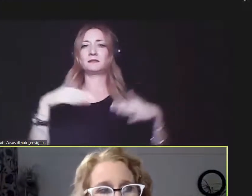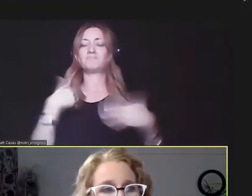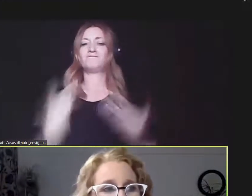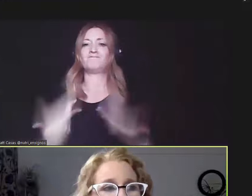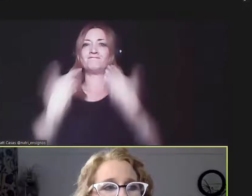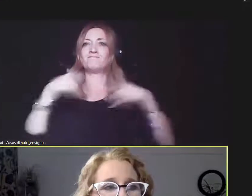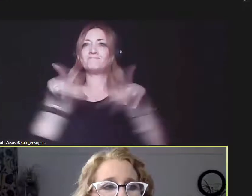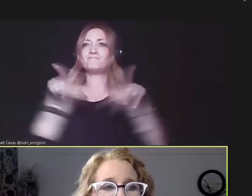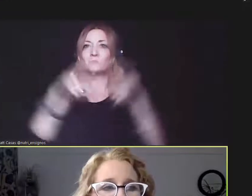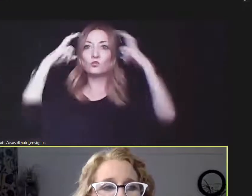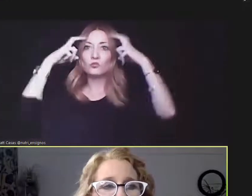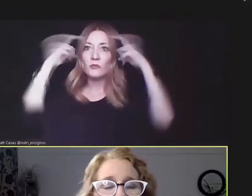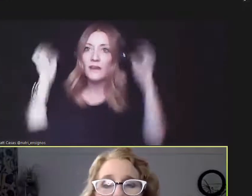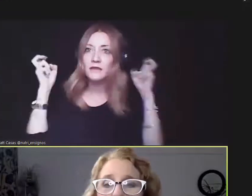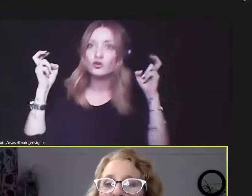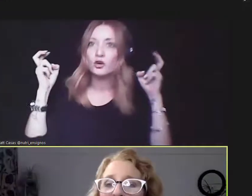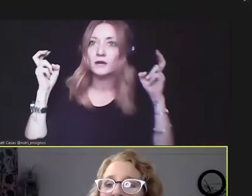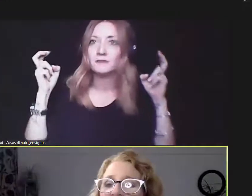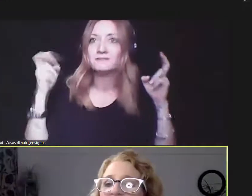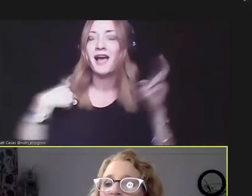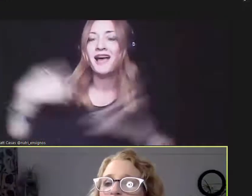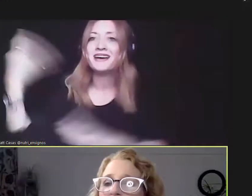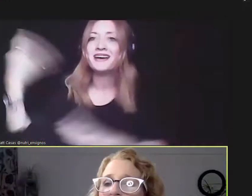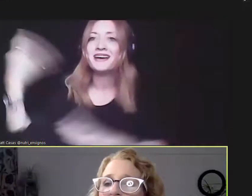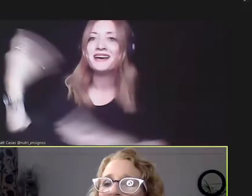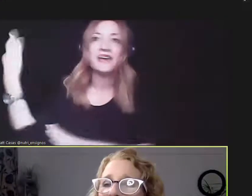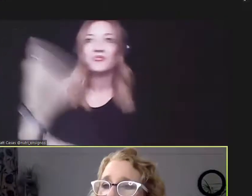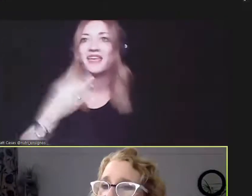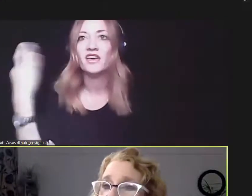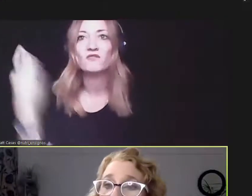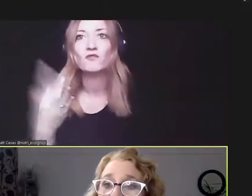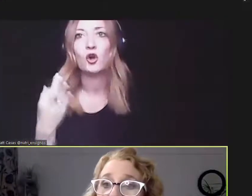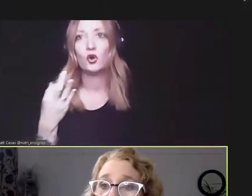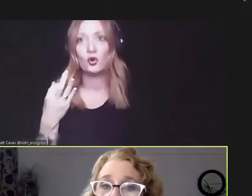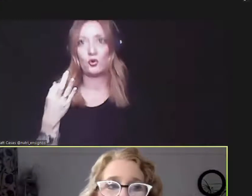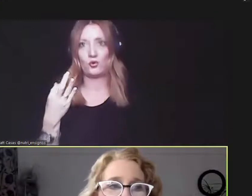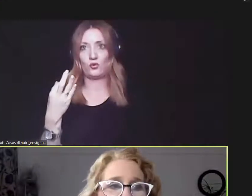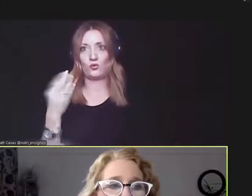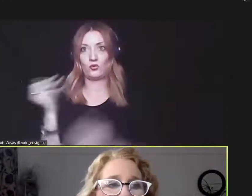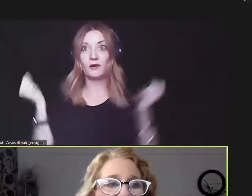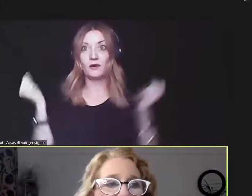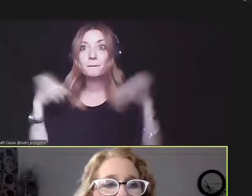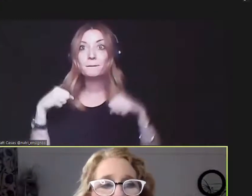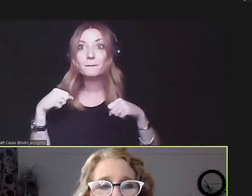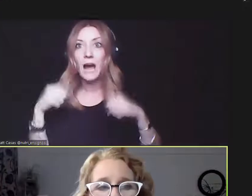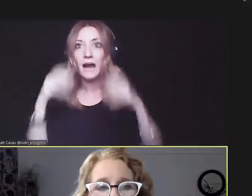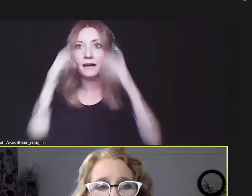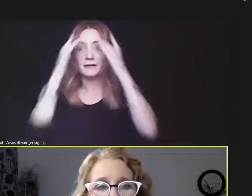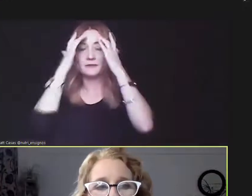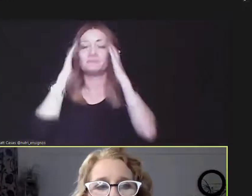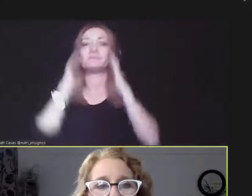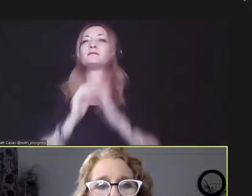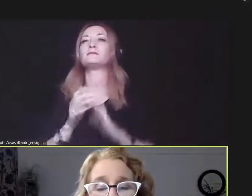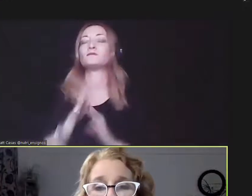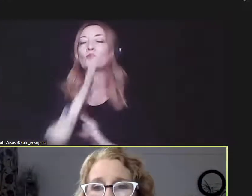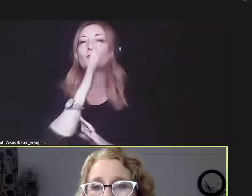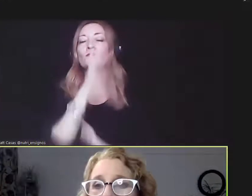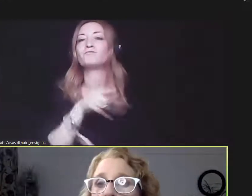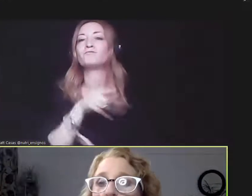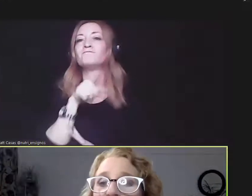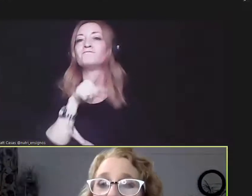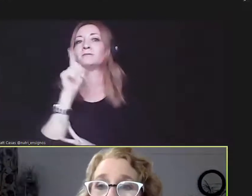well-being. So fresh air helps the airways in your lungs to dilate